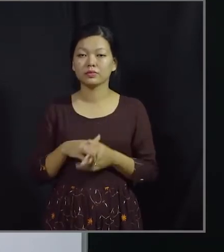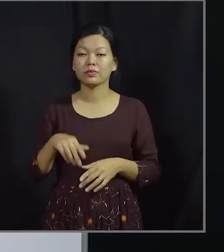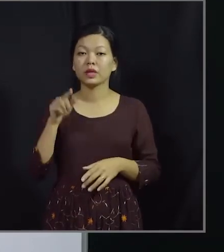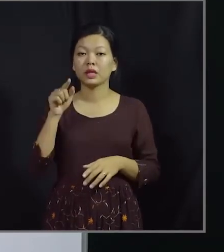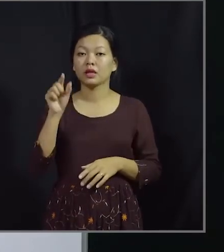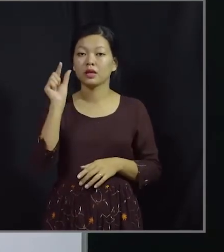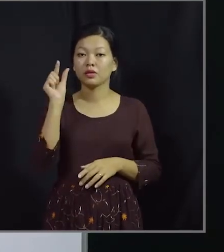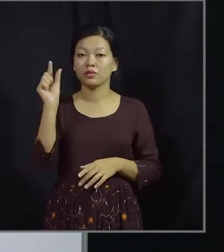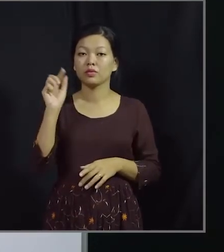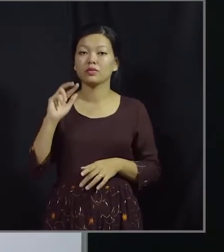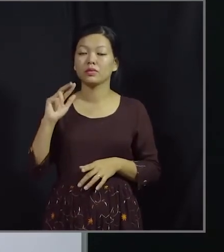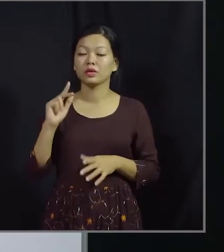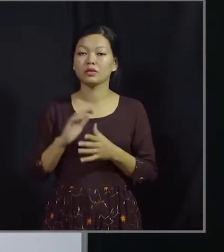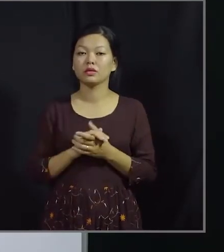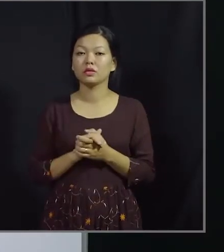of reconstitution,